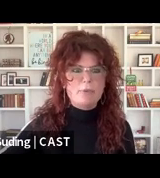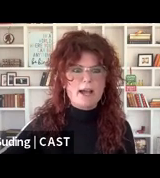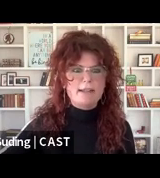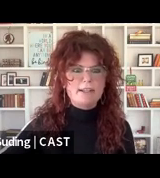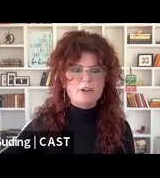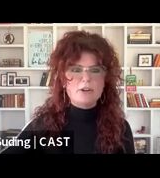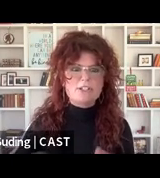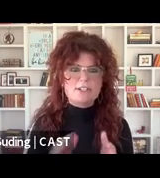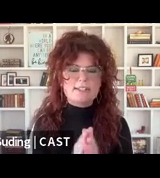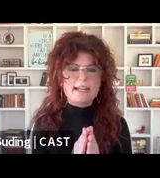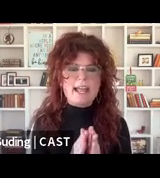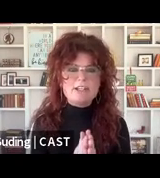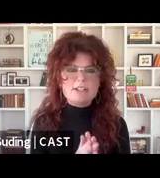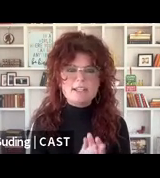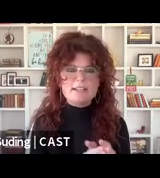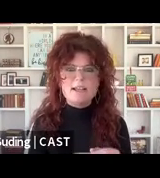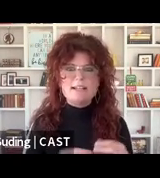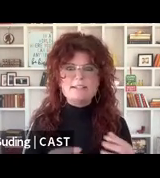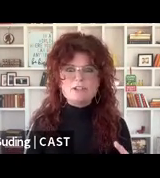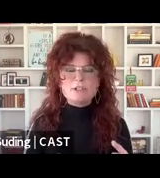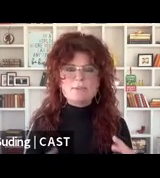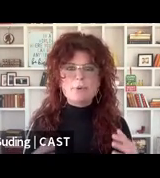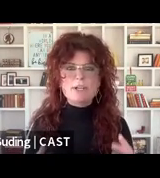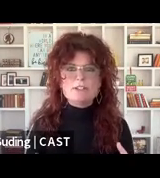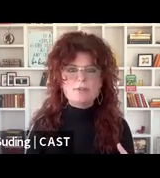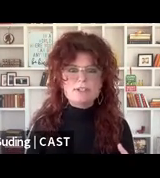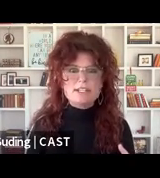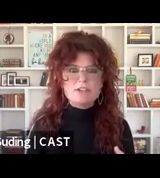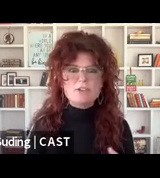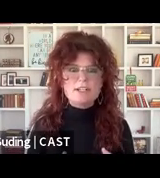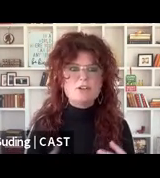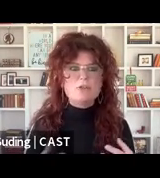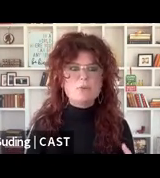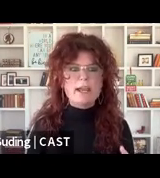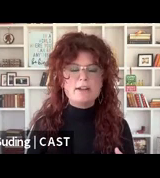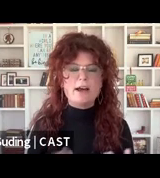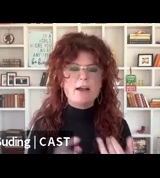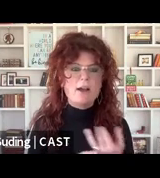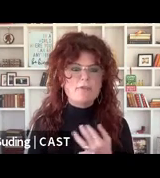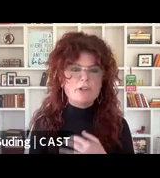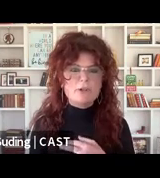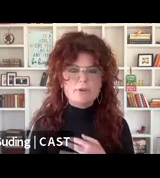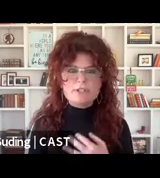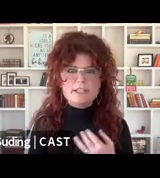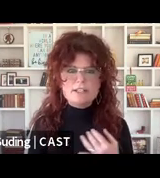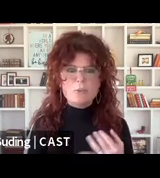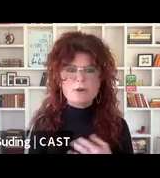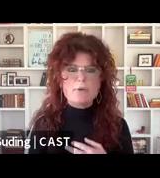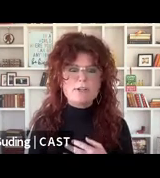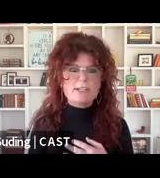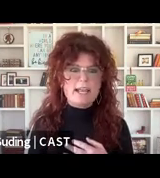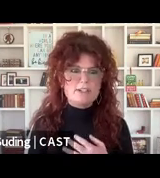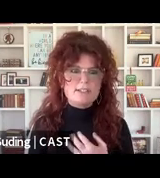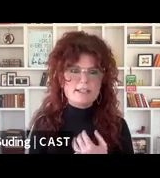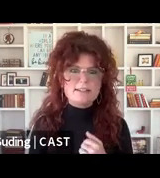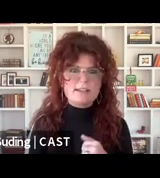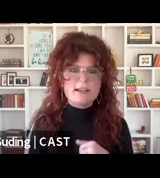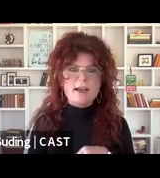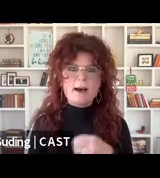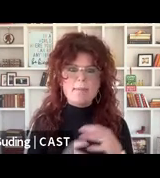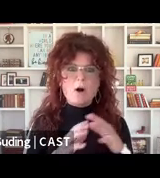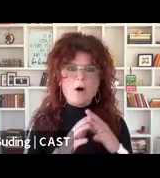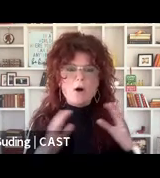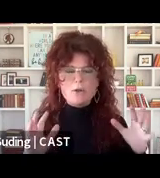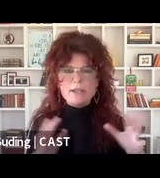we highly encourage state agencies, districts, pre-service teachers. It's a great for universities, workforce